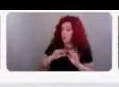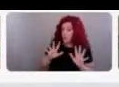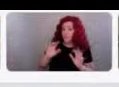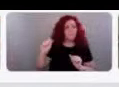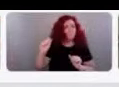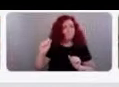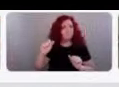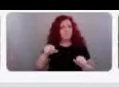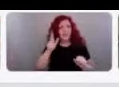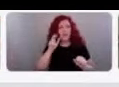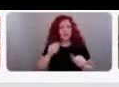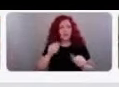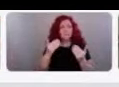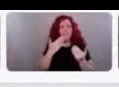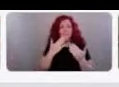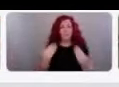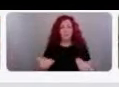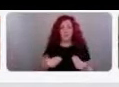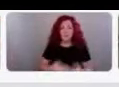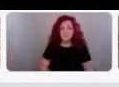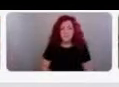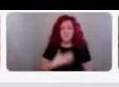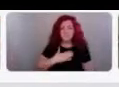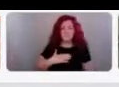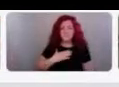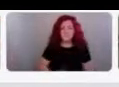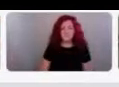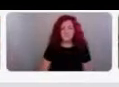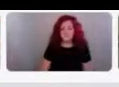yes we can hear you thank you please proceed